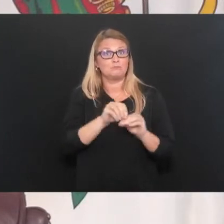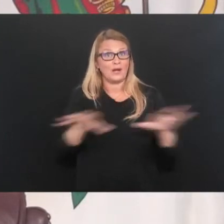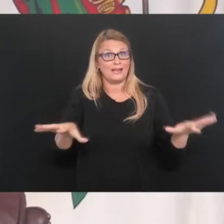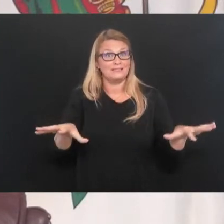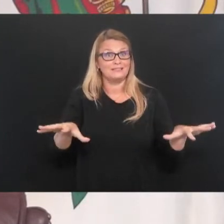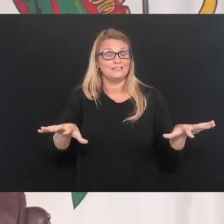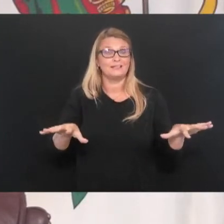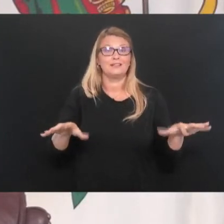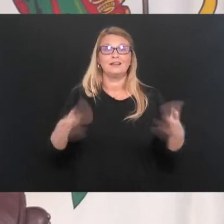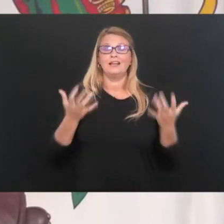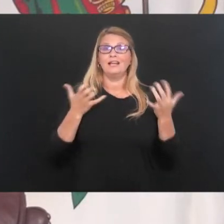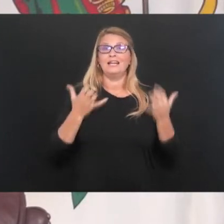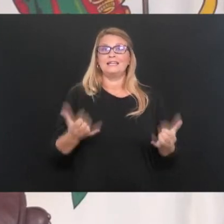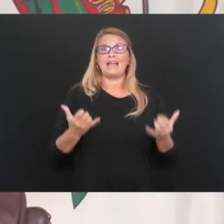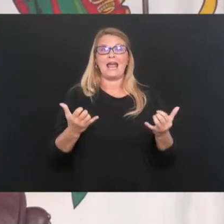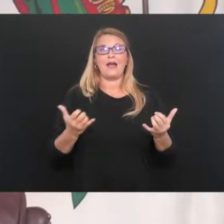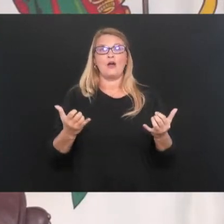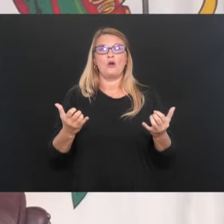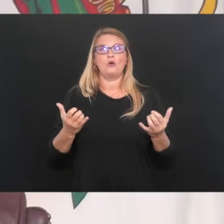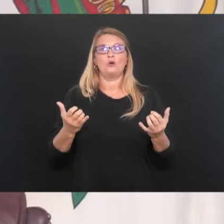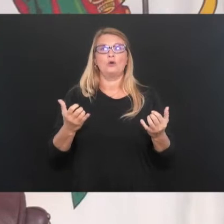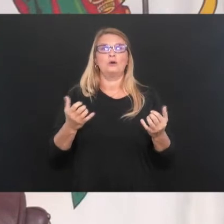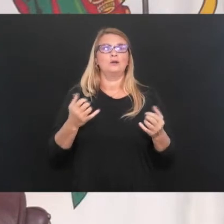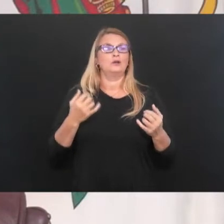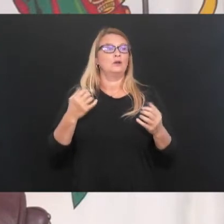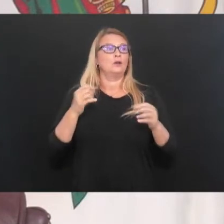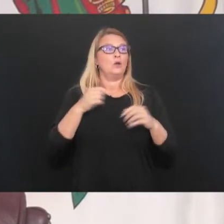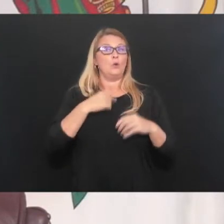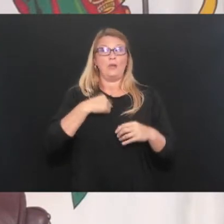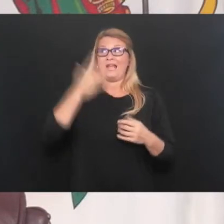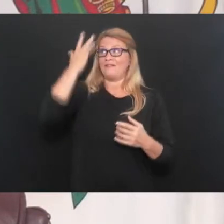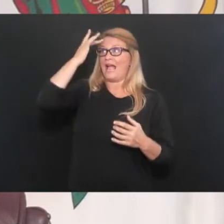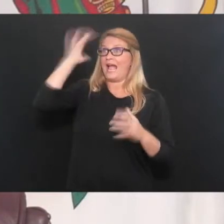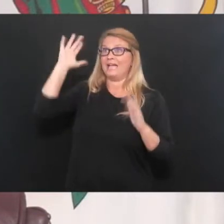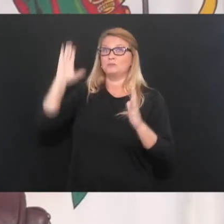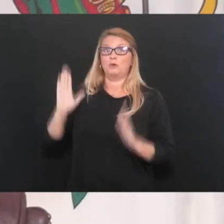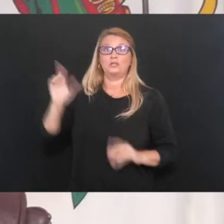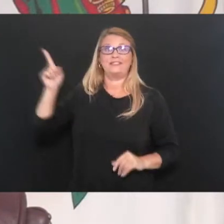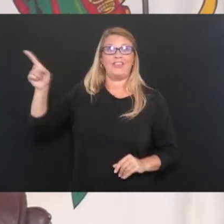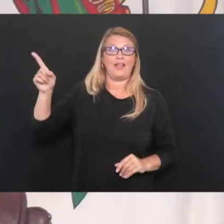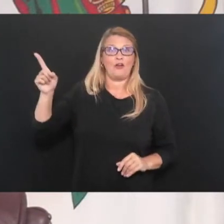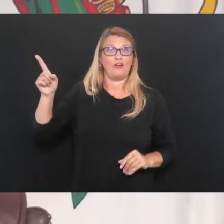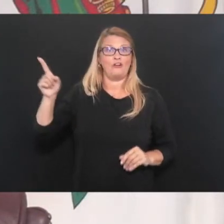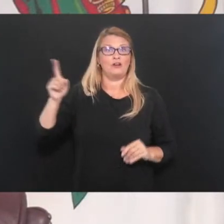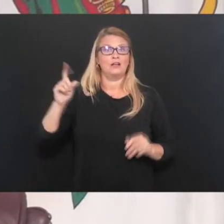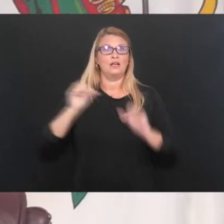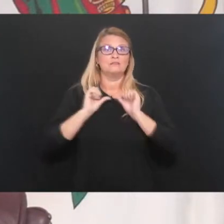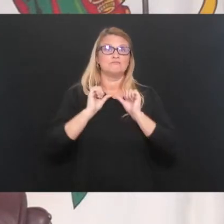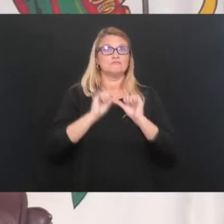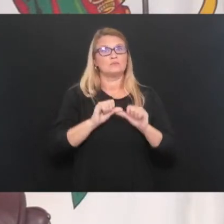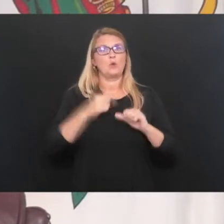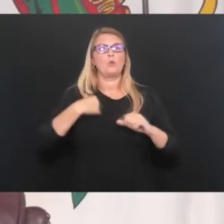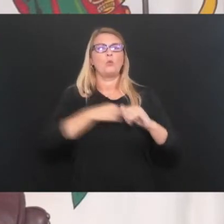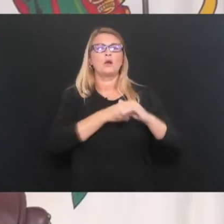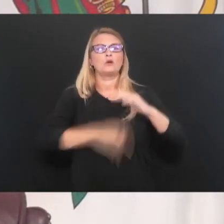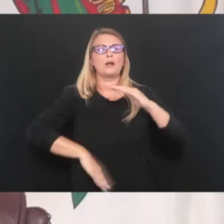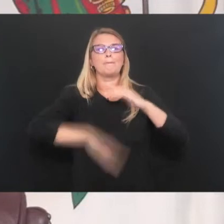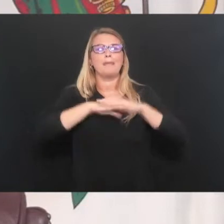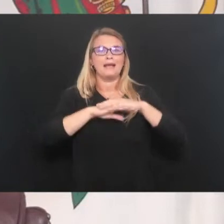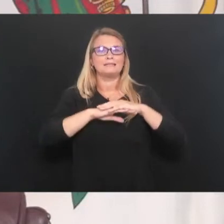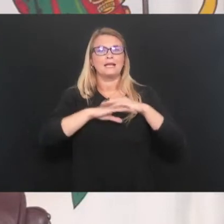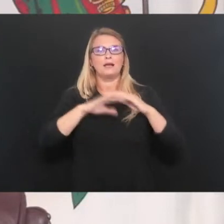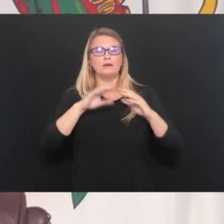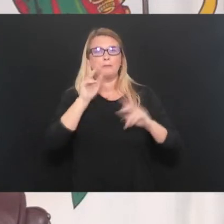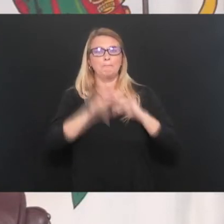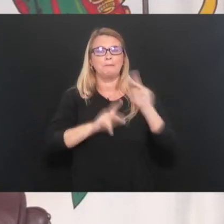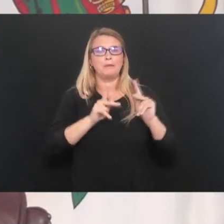is we're growing, and the experts are sitting there telling us that we're going to max out at our hospitals if